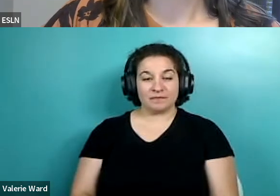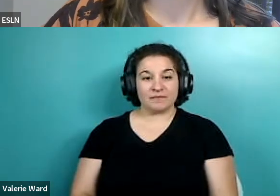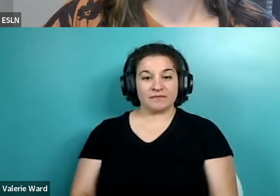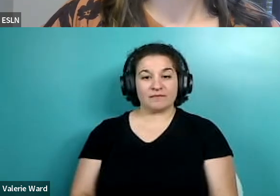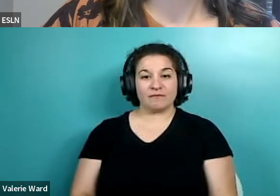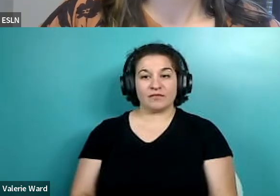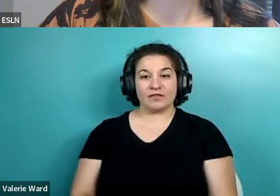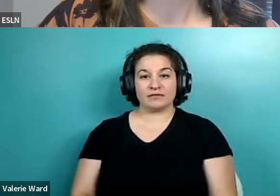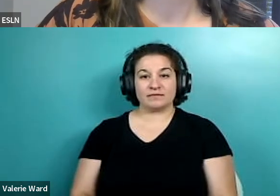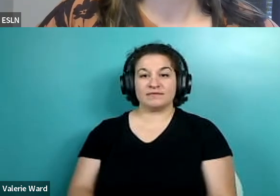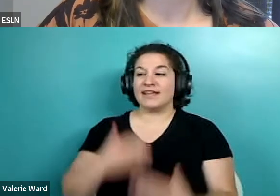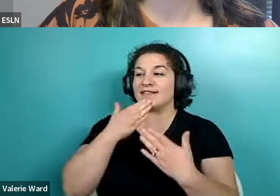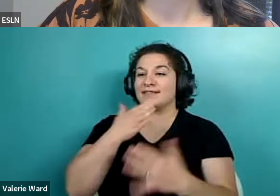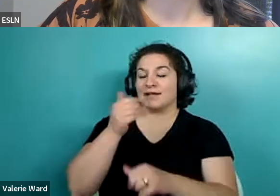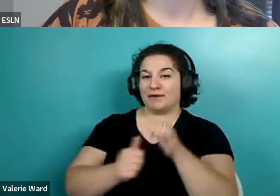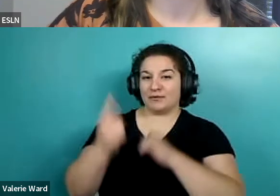Thank you, everybody.